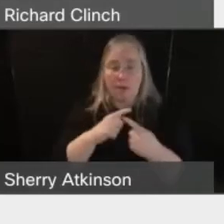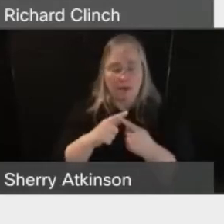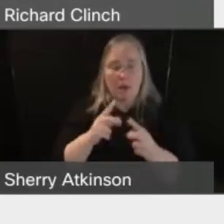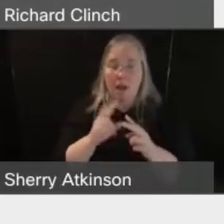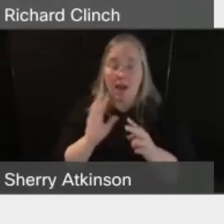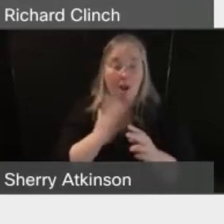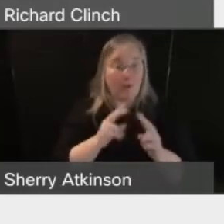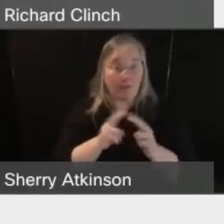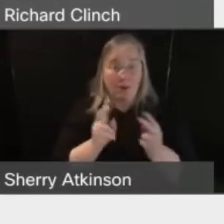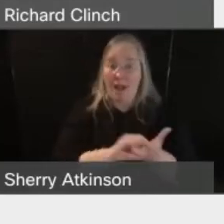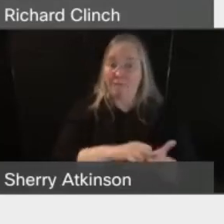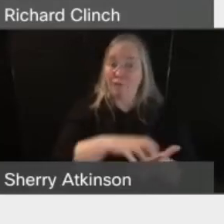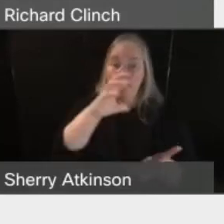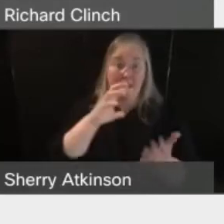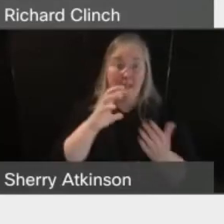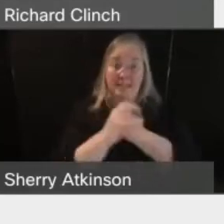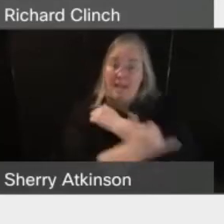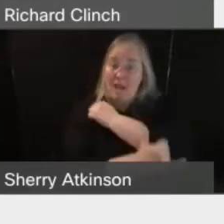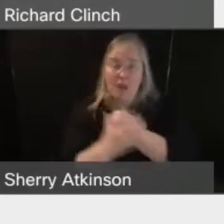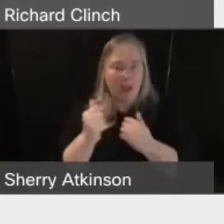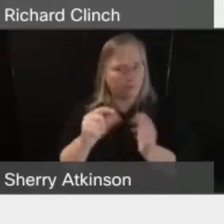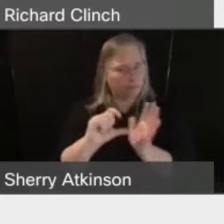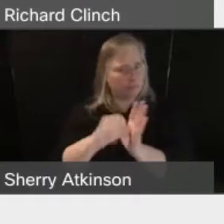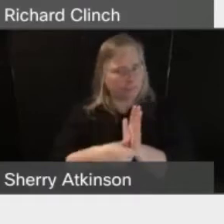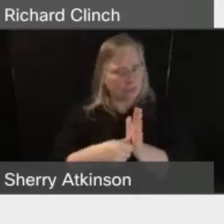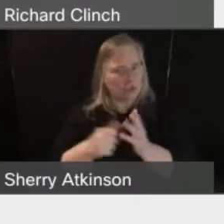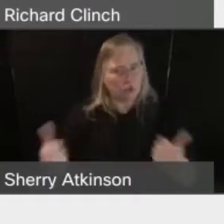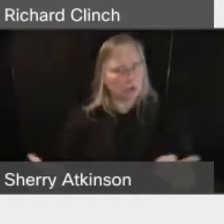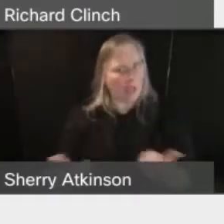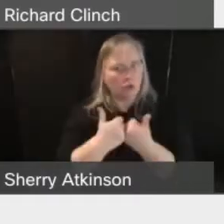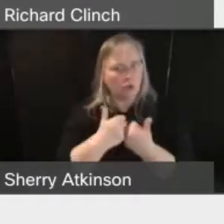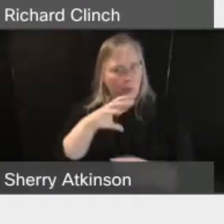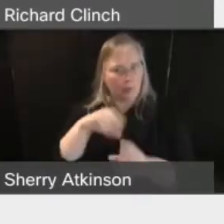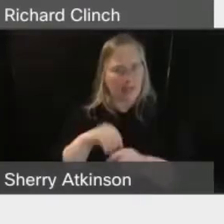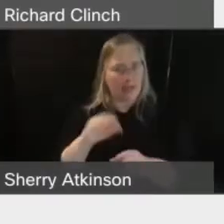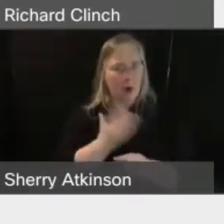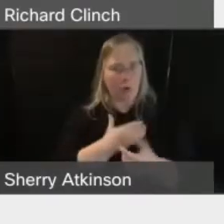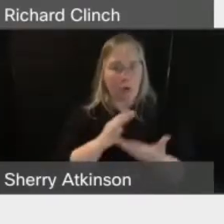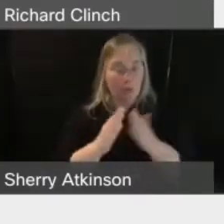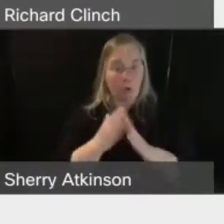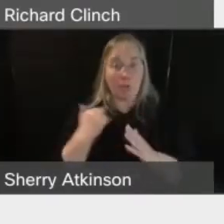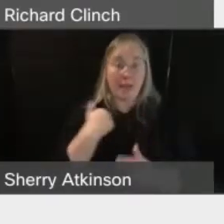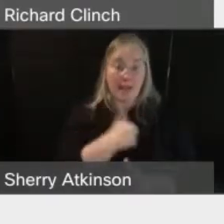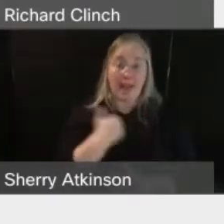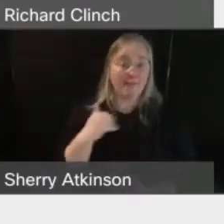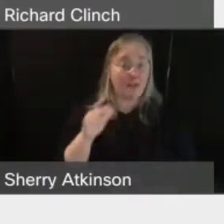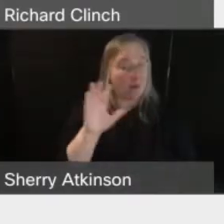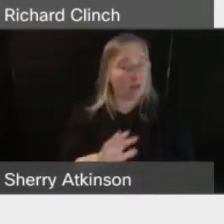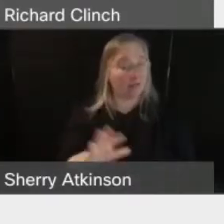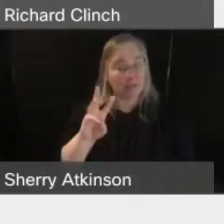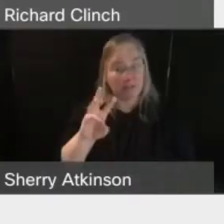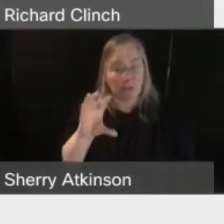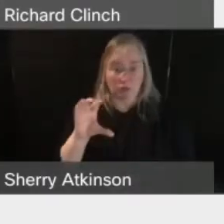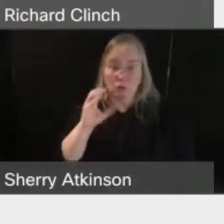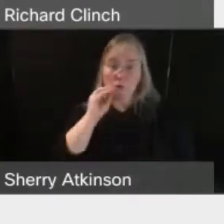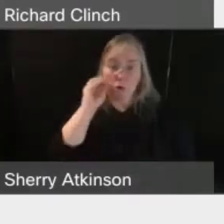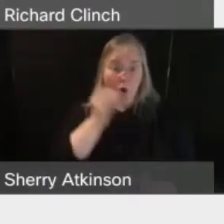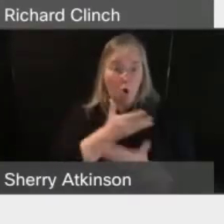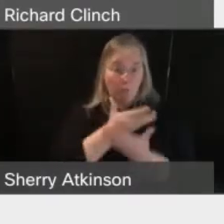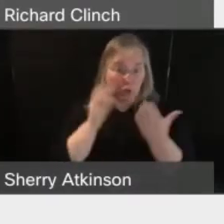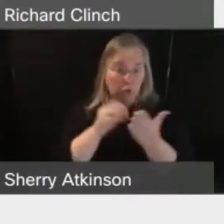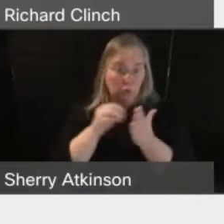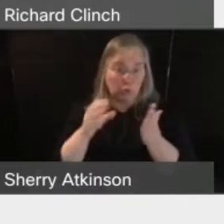county, I have to always amplify the challenges within our community. And we have about 600 homeless students. Initially